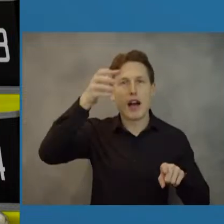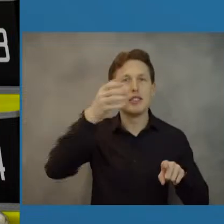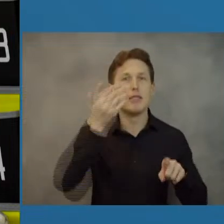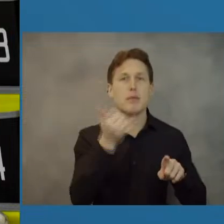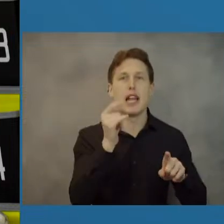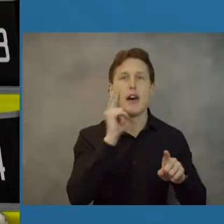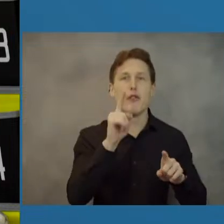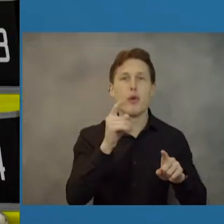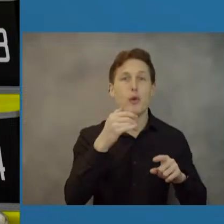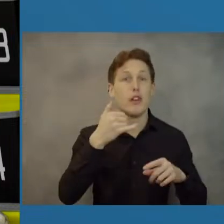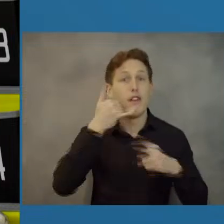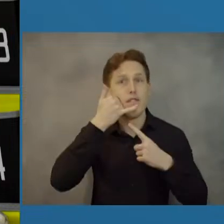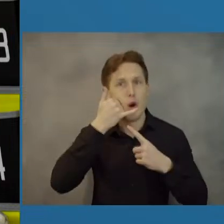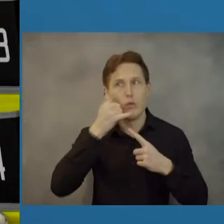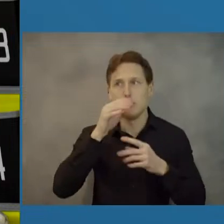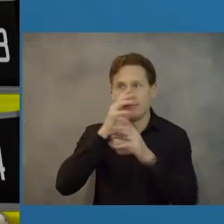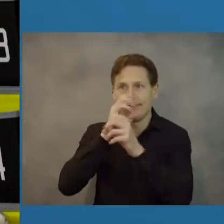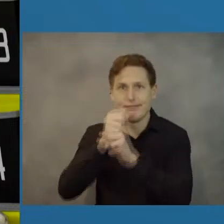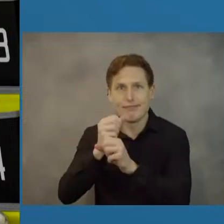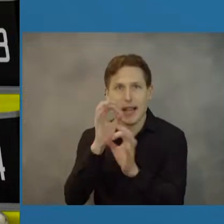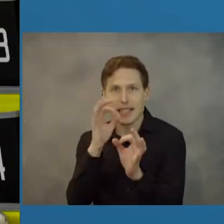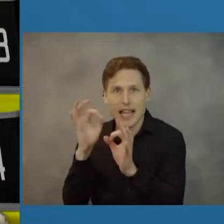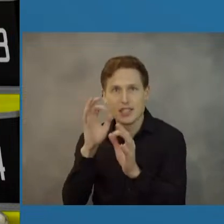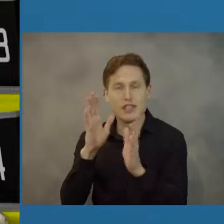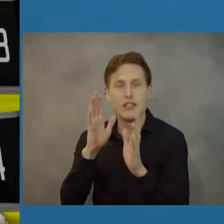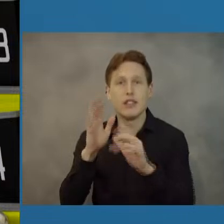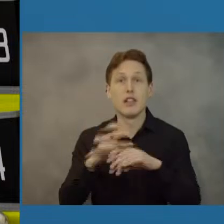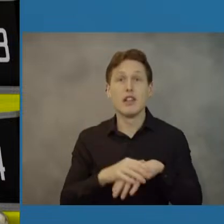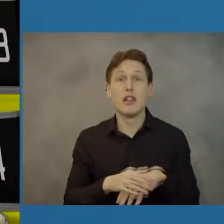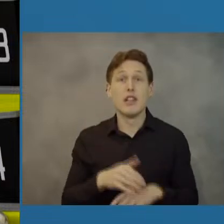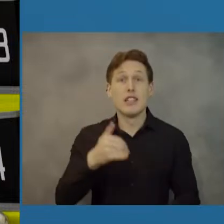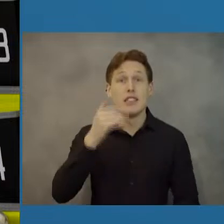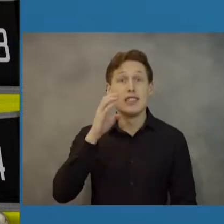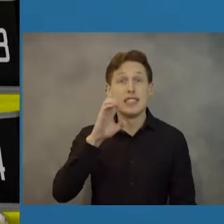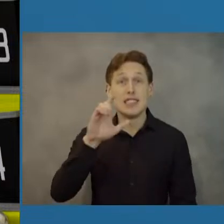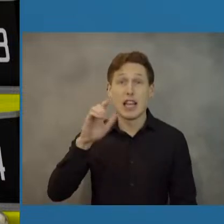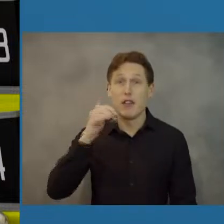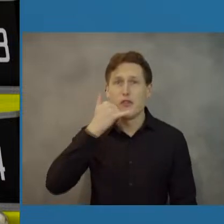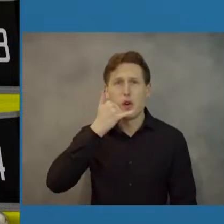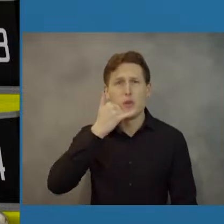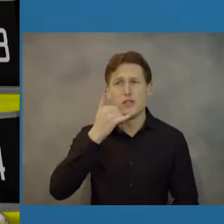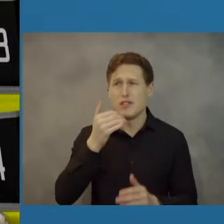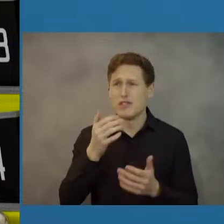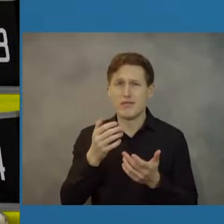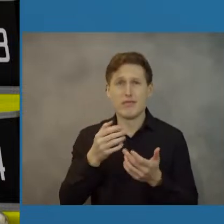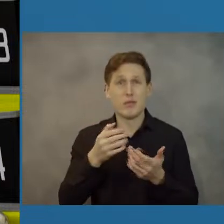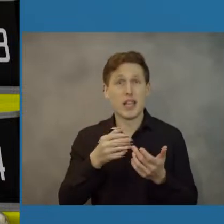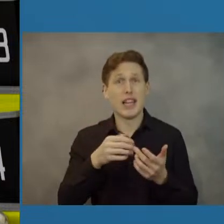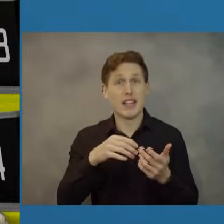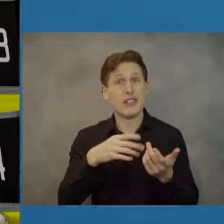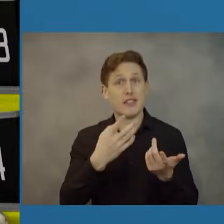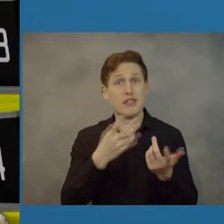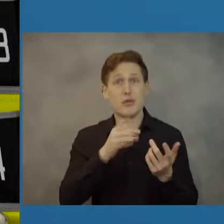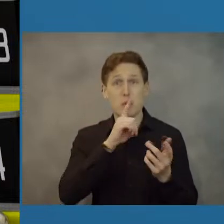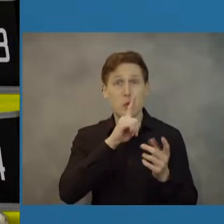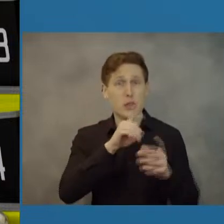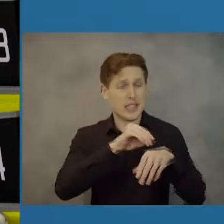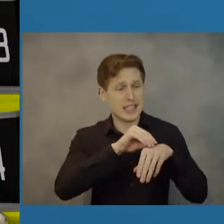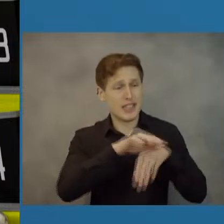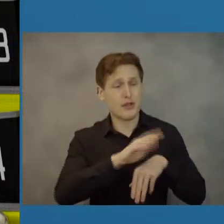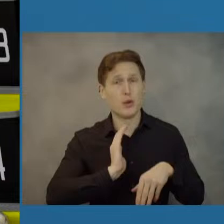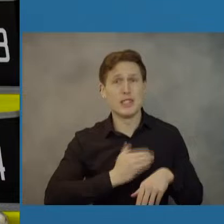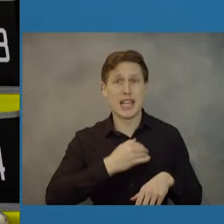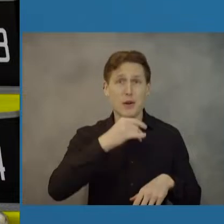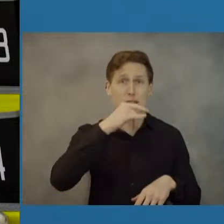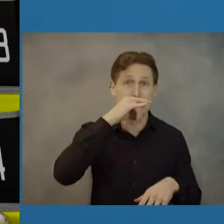attention. Cell phones have dragged too many of our kids into dark places, but together, with this change in policy, we're helping